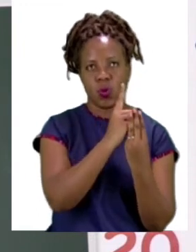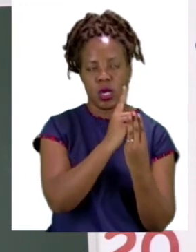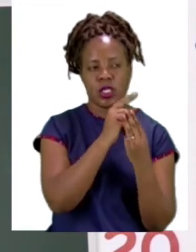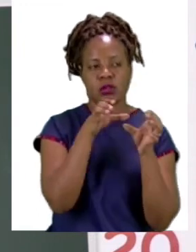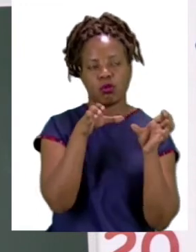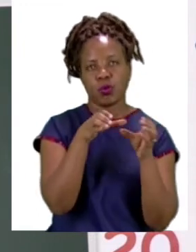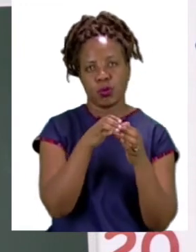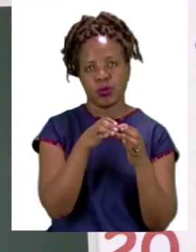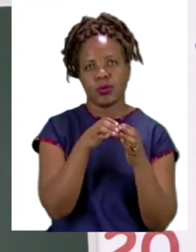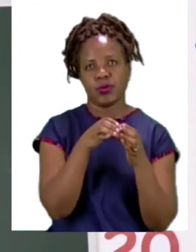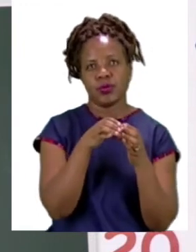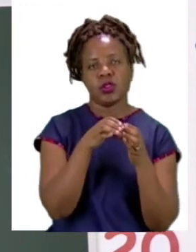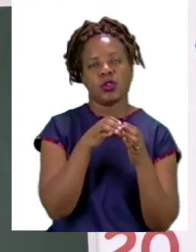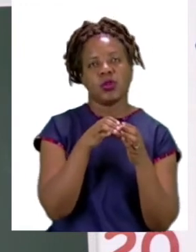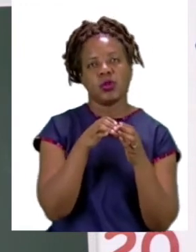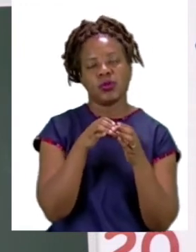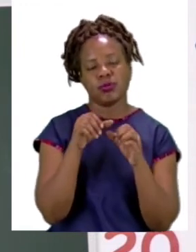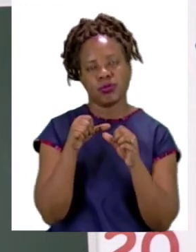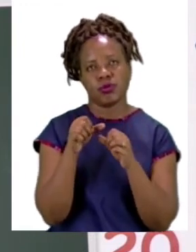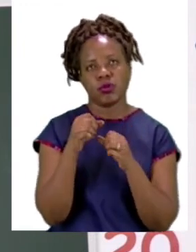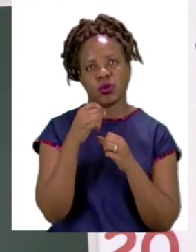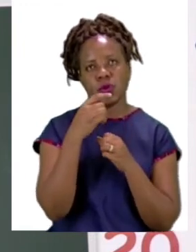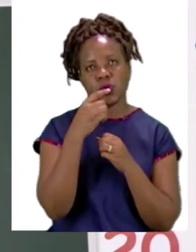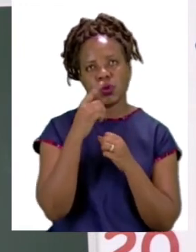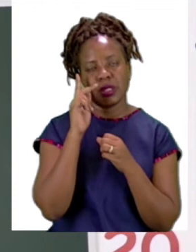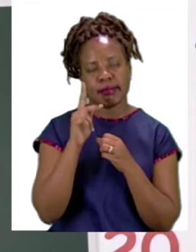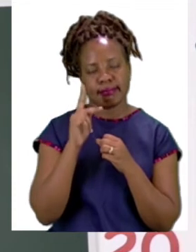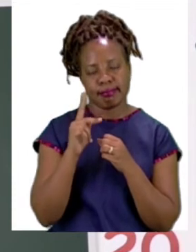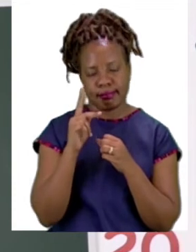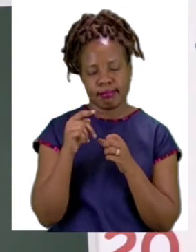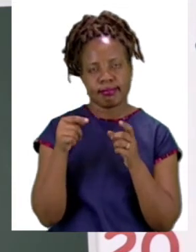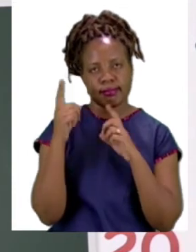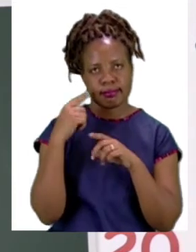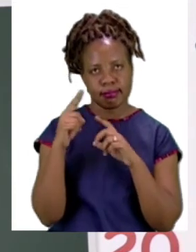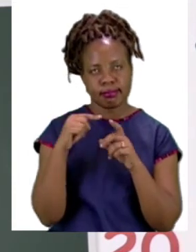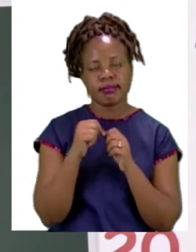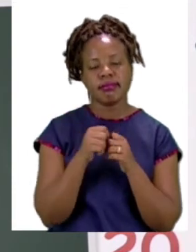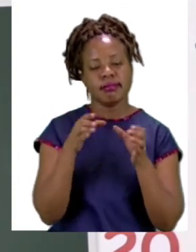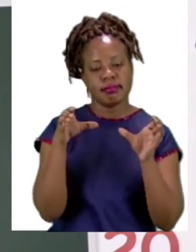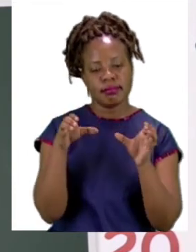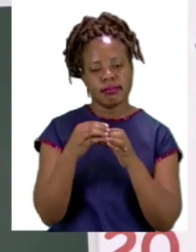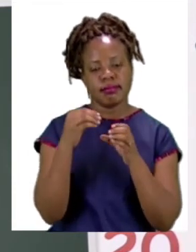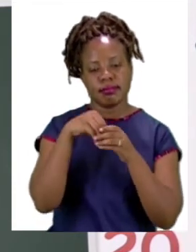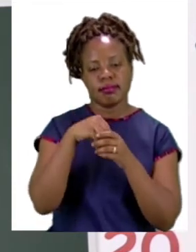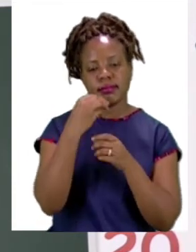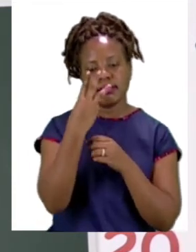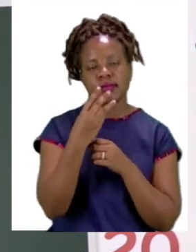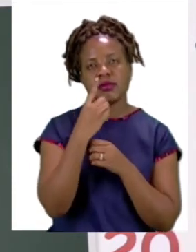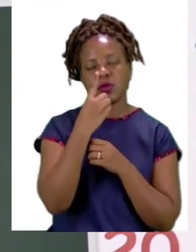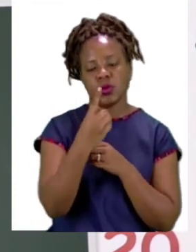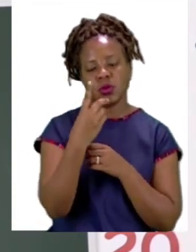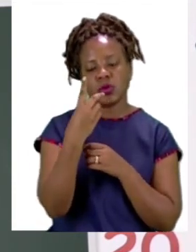group. Let's now move on to the next ones. We start, remember, in groups of 3, so we're counting 1,